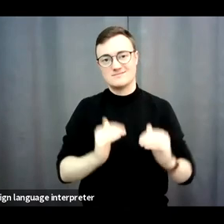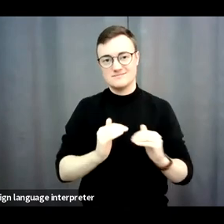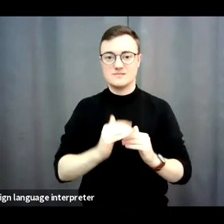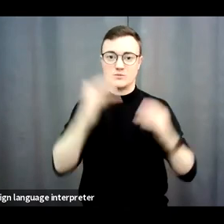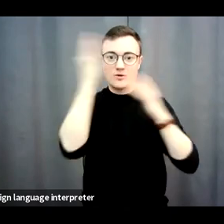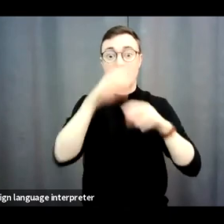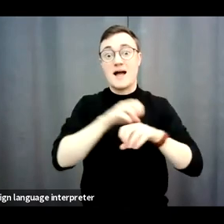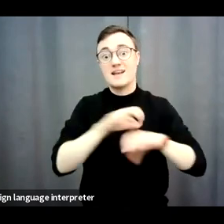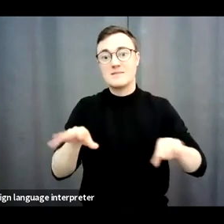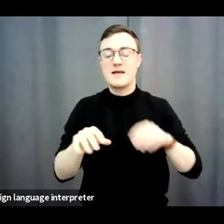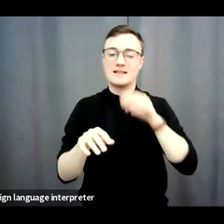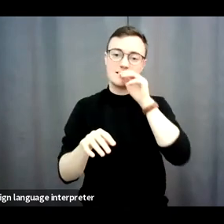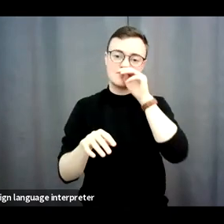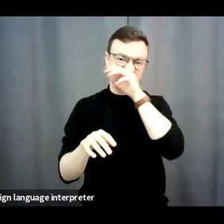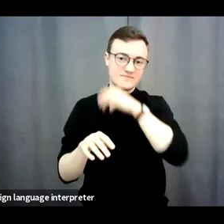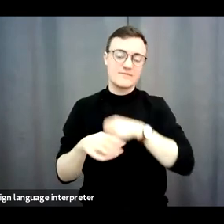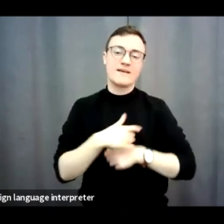have this sort of